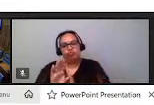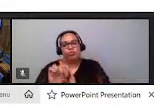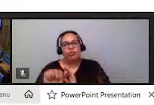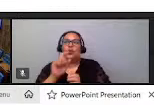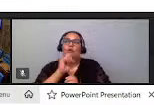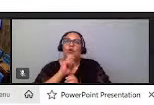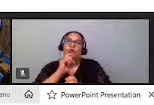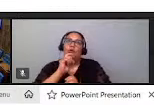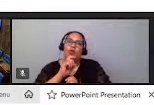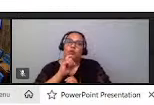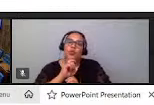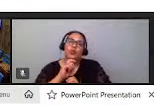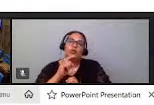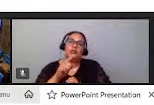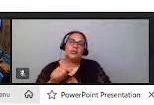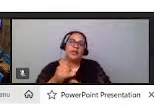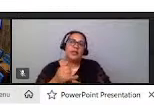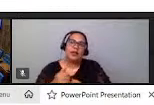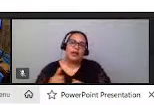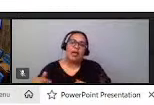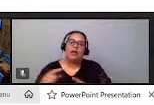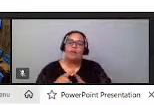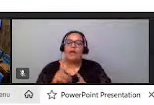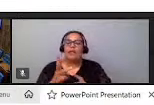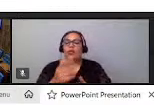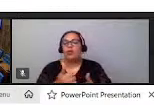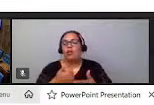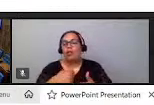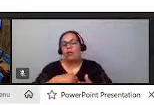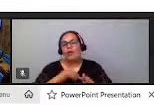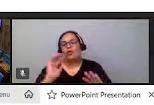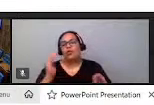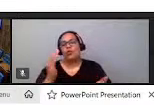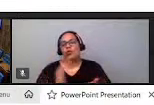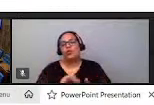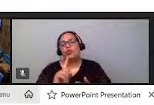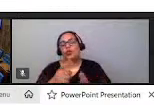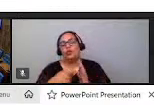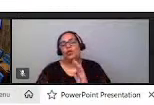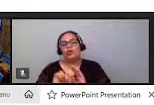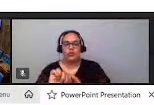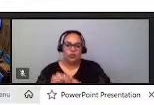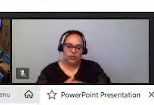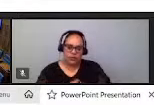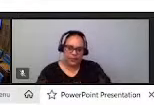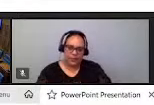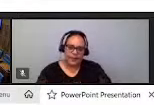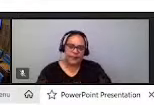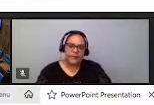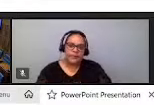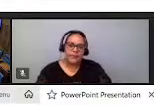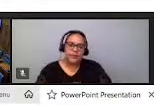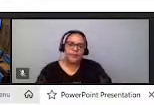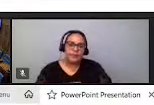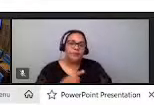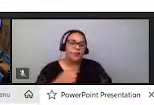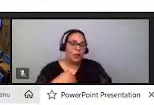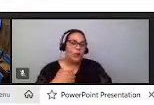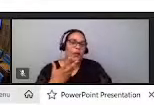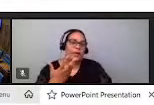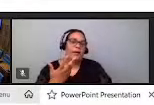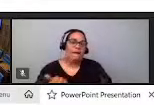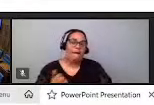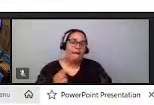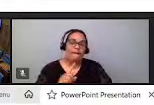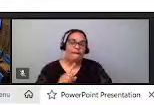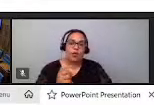utilization of those branch lines which will then assist us to reduce the cost um we do have